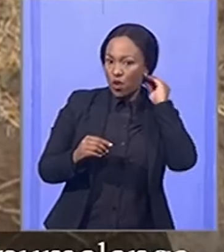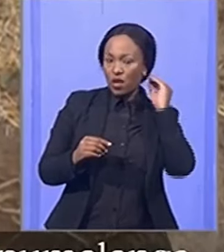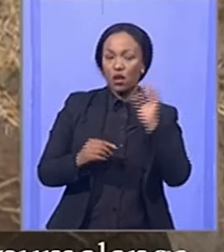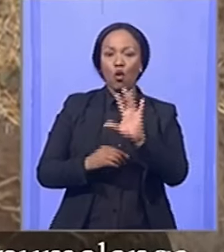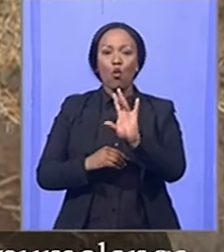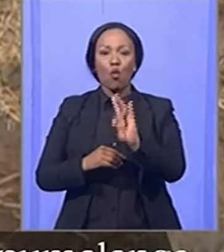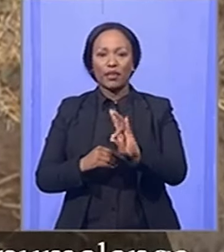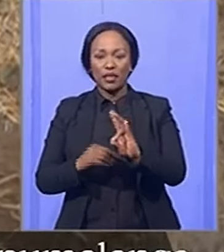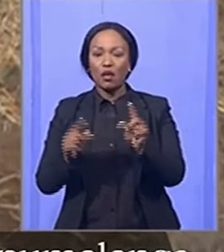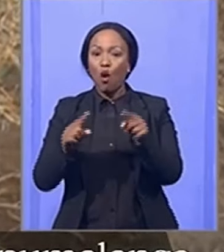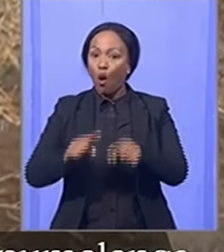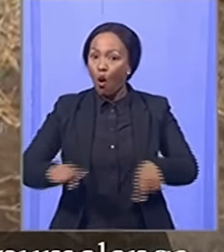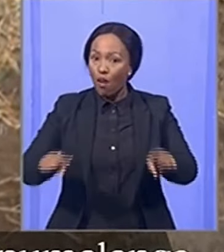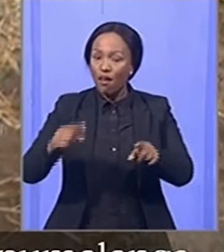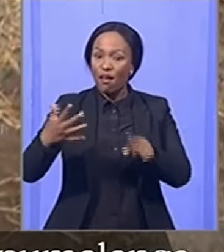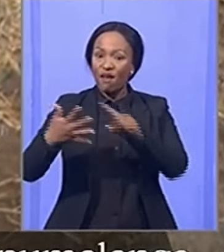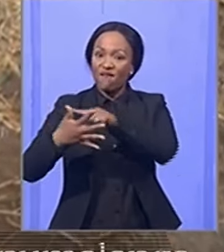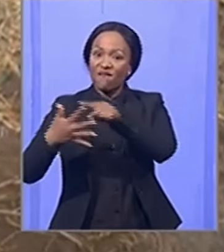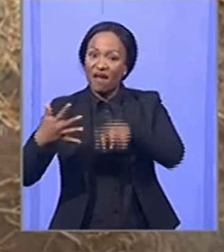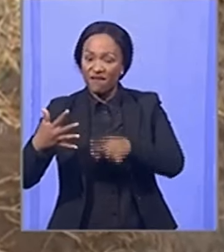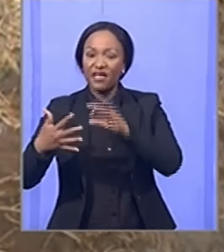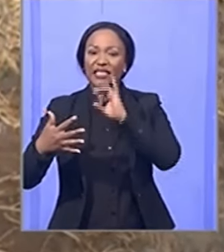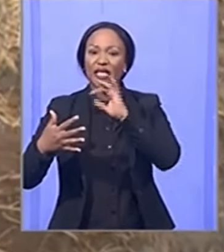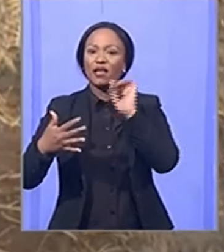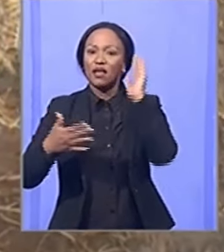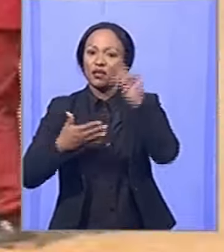tla bolokwa mmoho ka moqebelo o tlang.